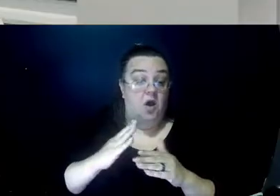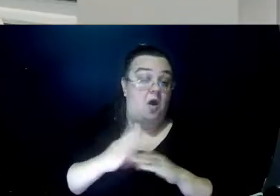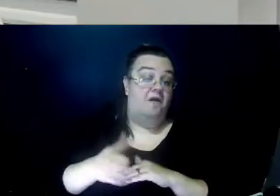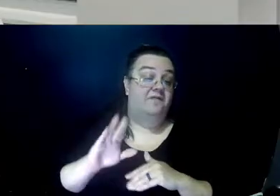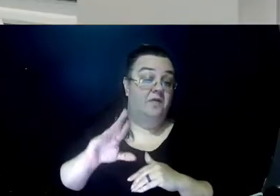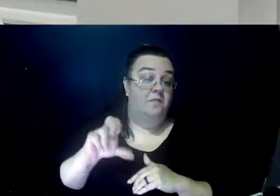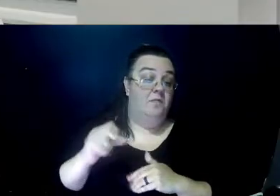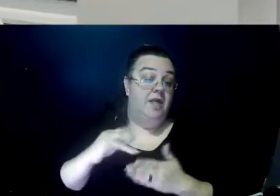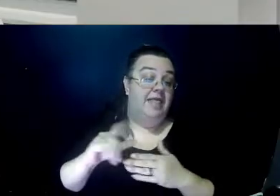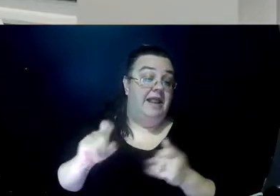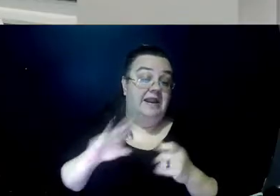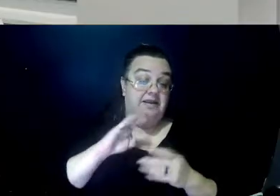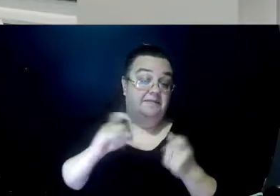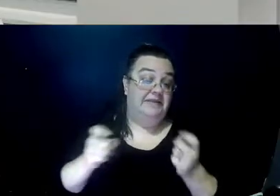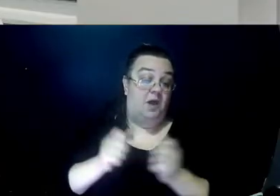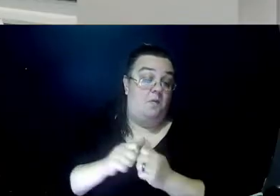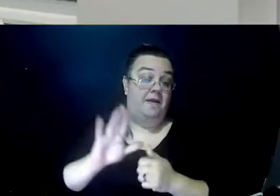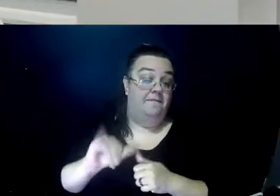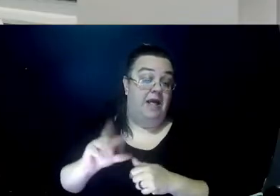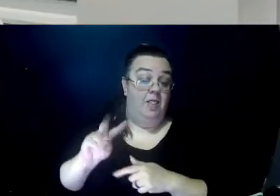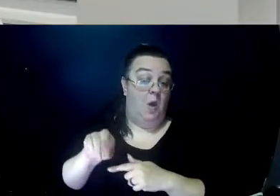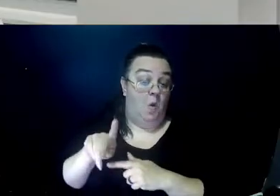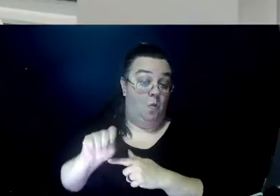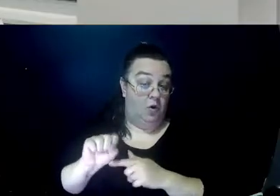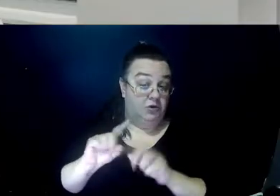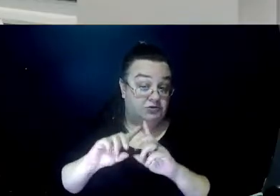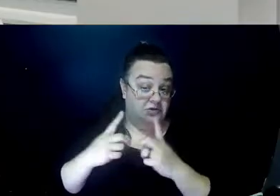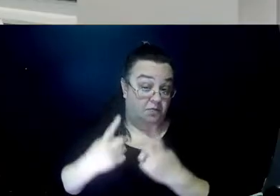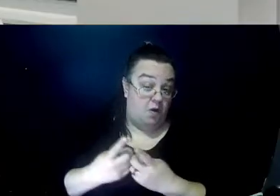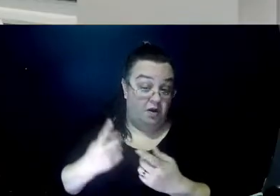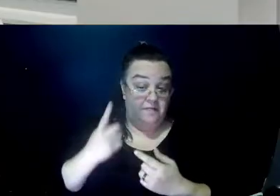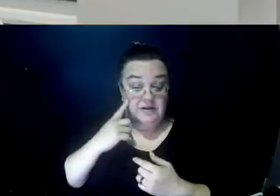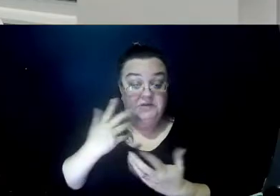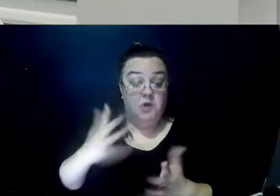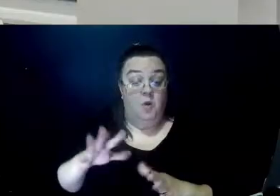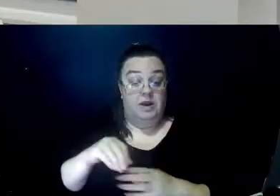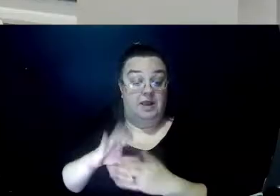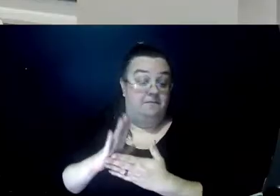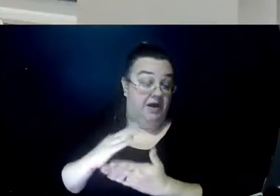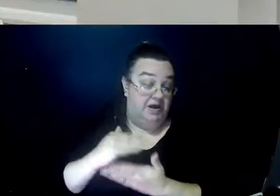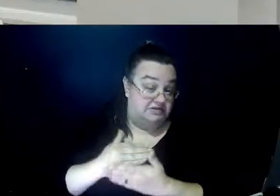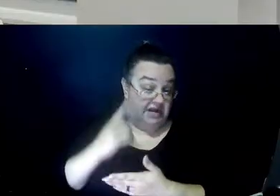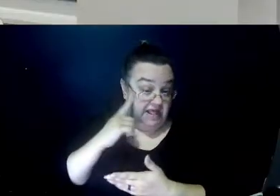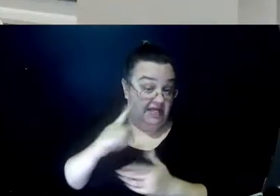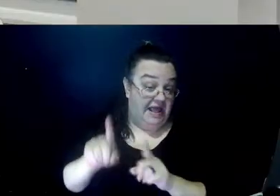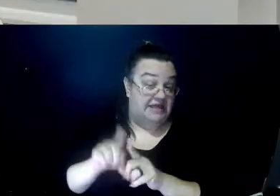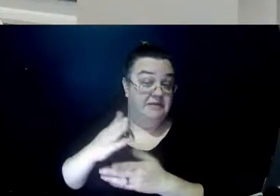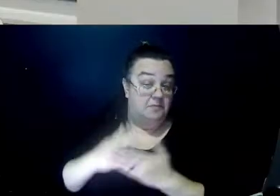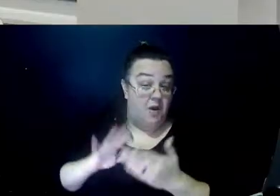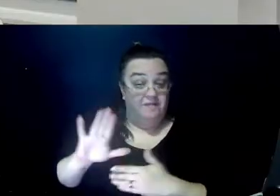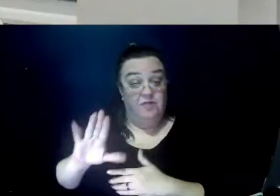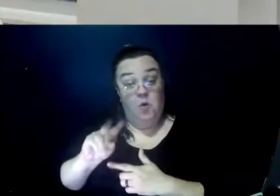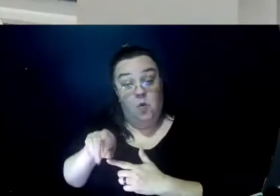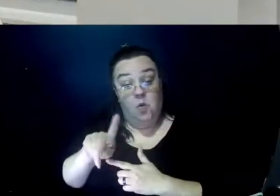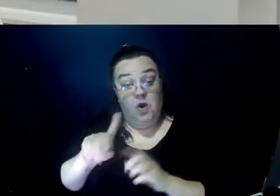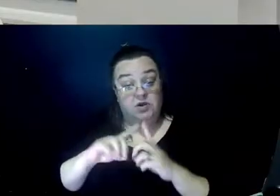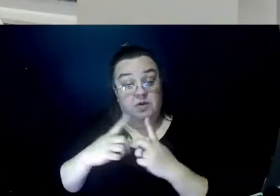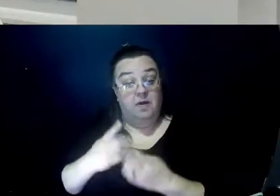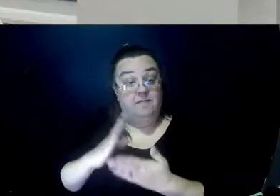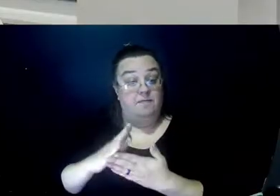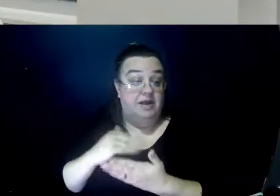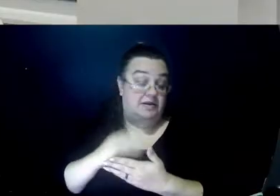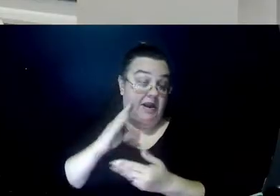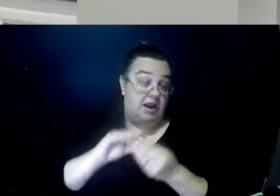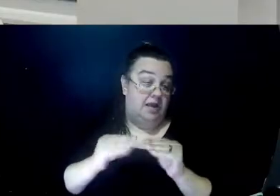dealt with by the work department. So it's already budgeted, I think, as part of the work department budget. So number 3, I